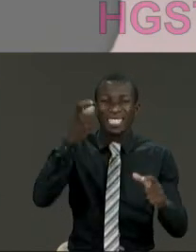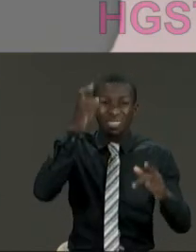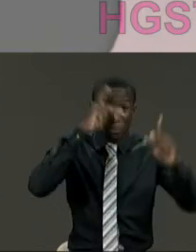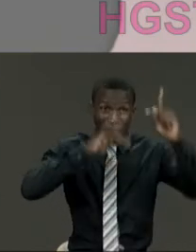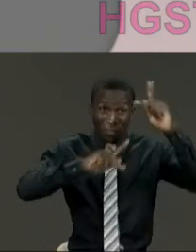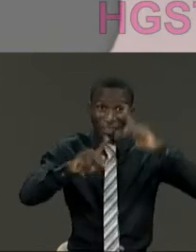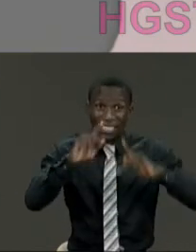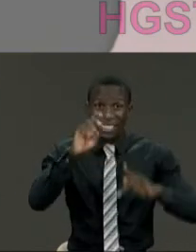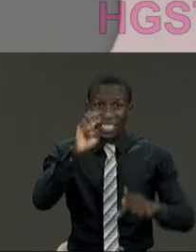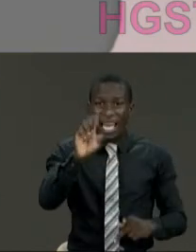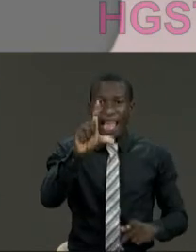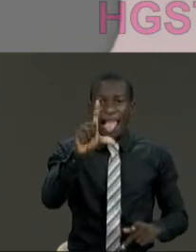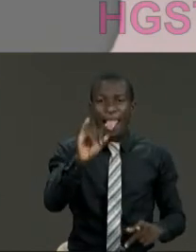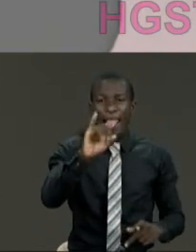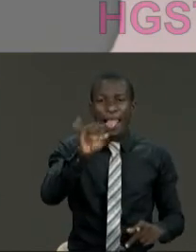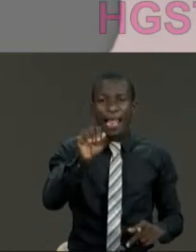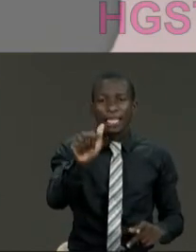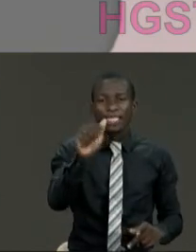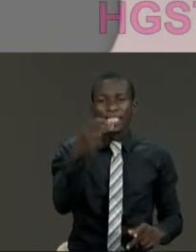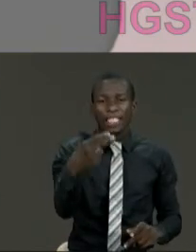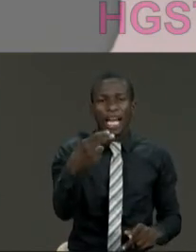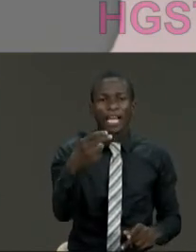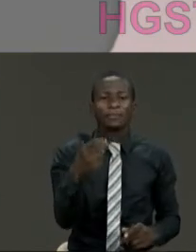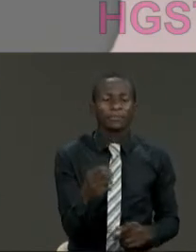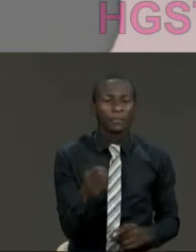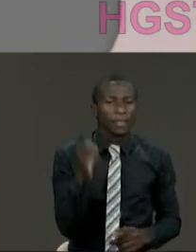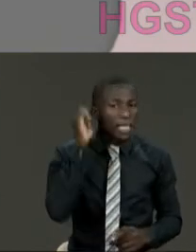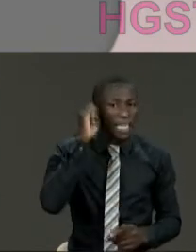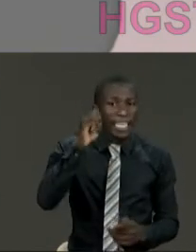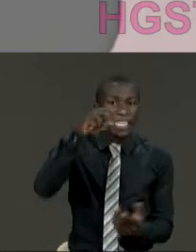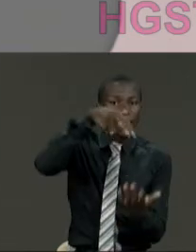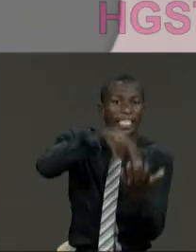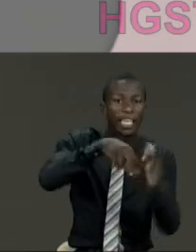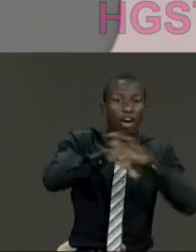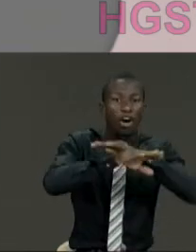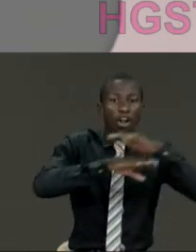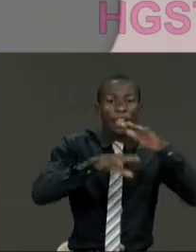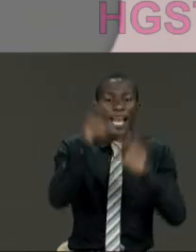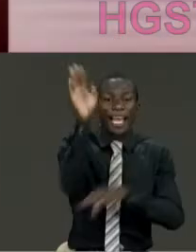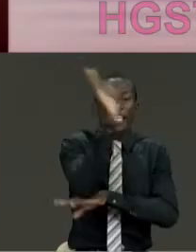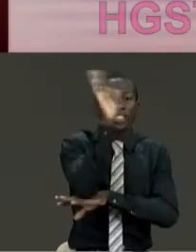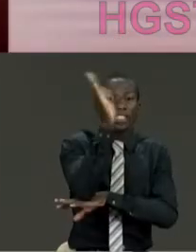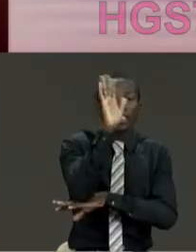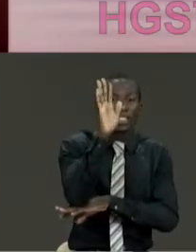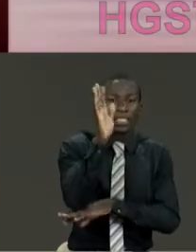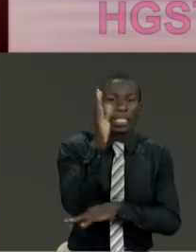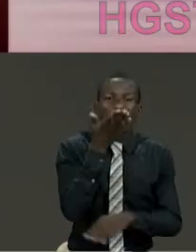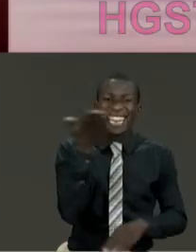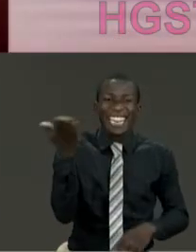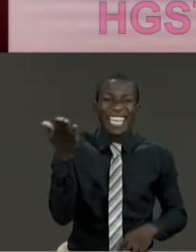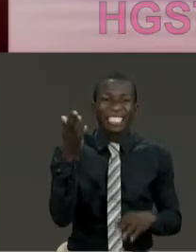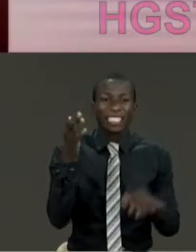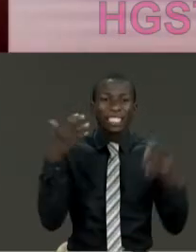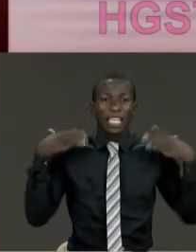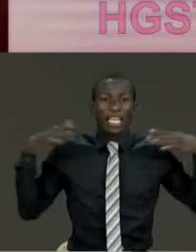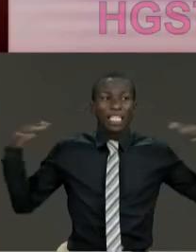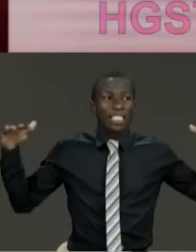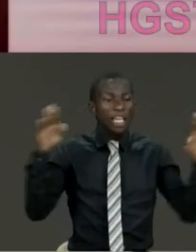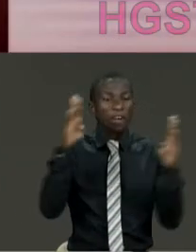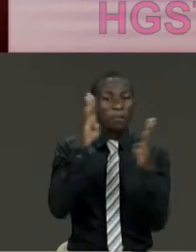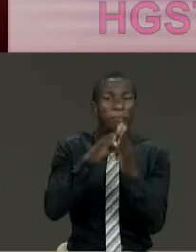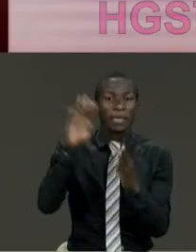and ran and stayed under a tree called Juniper Tree. There the angel met him and woke